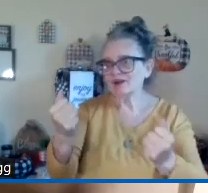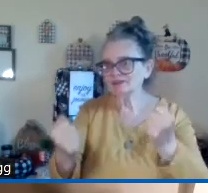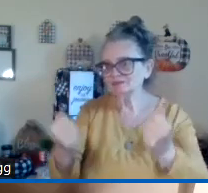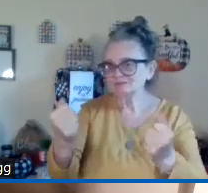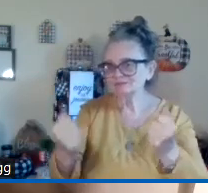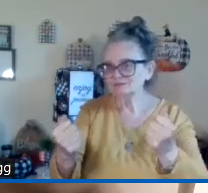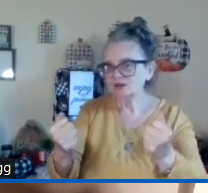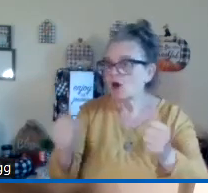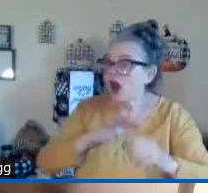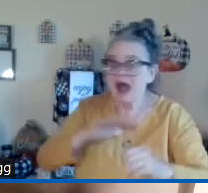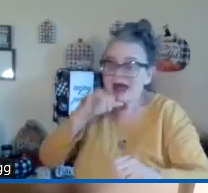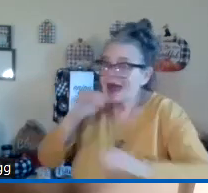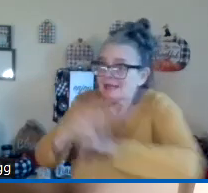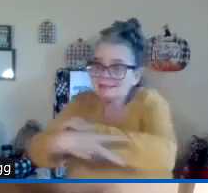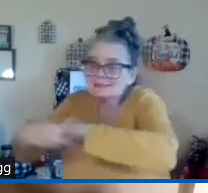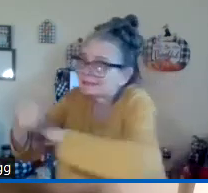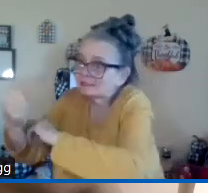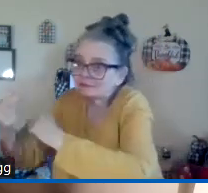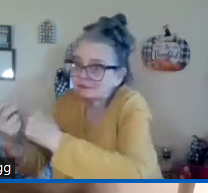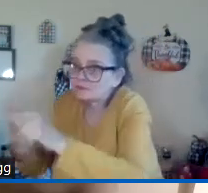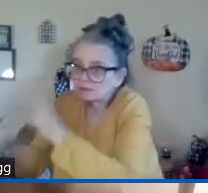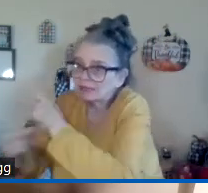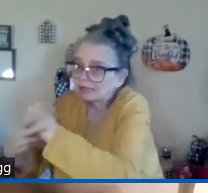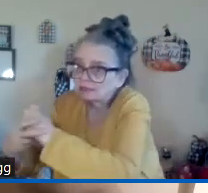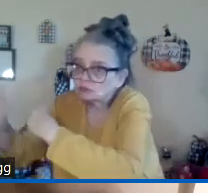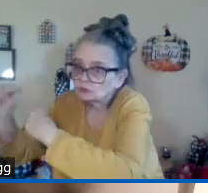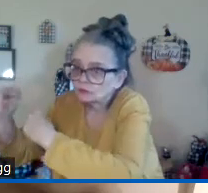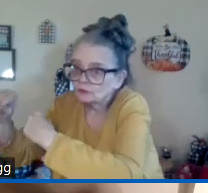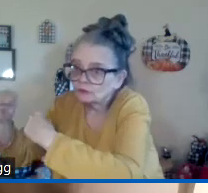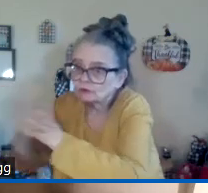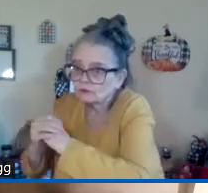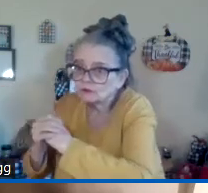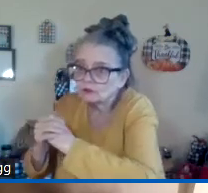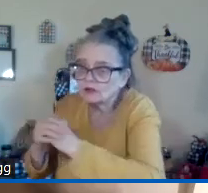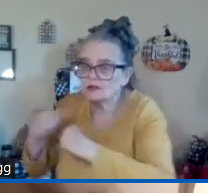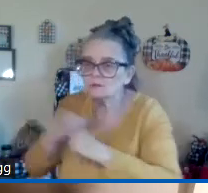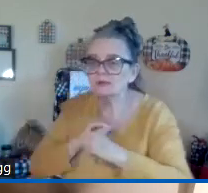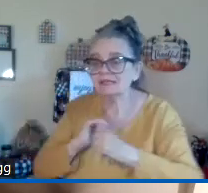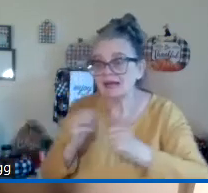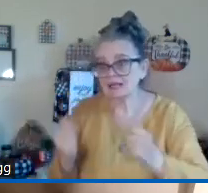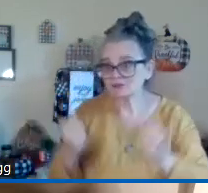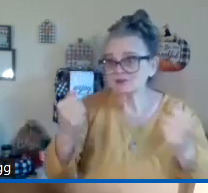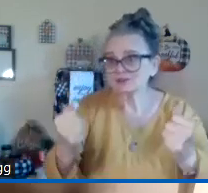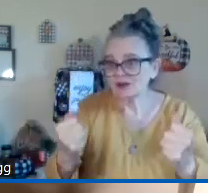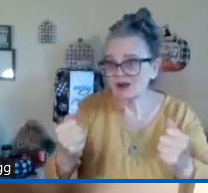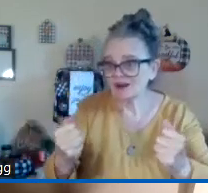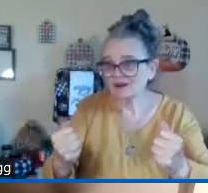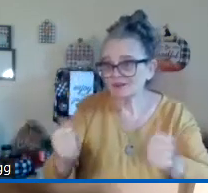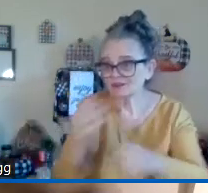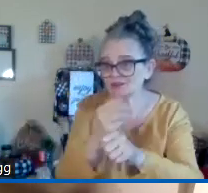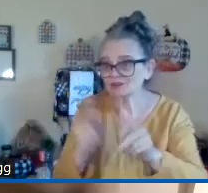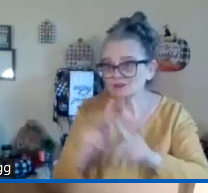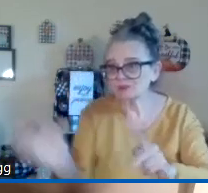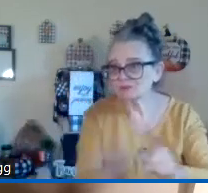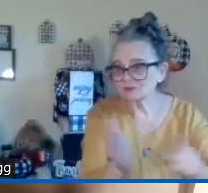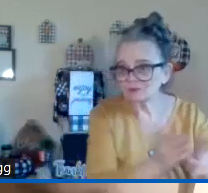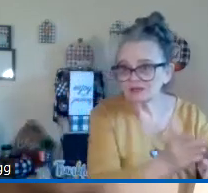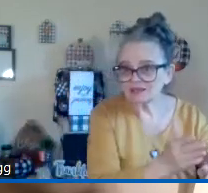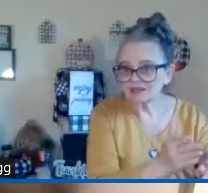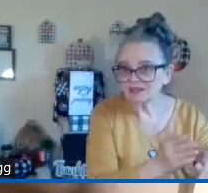mine too. No, it's not. You're just joining other people's